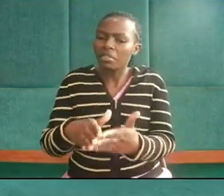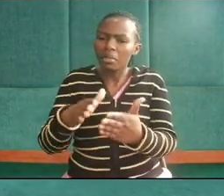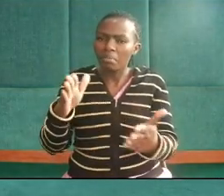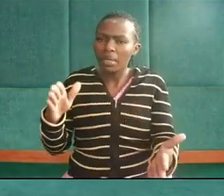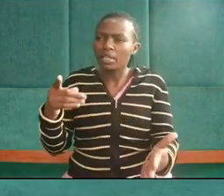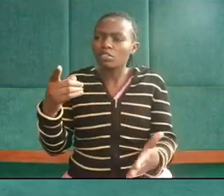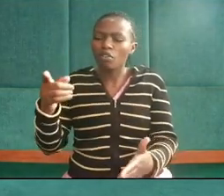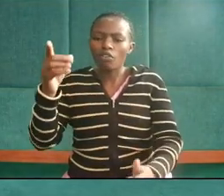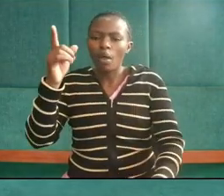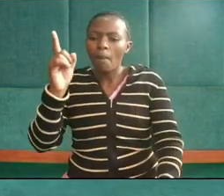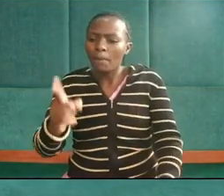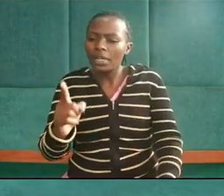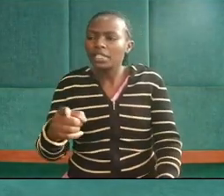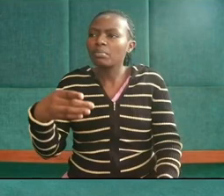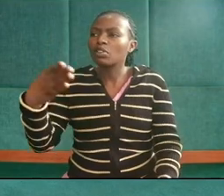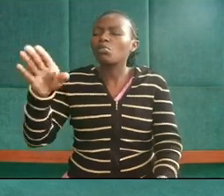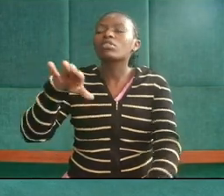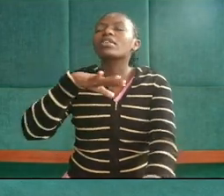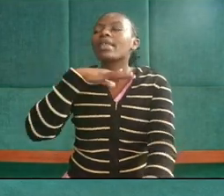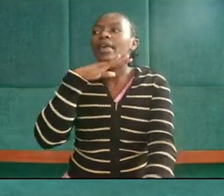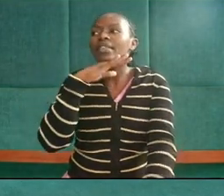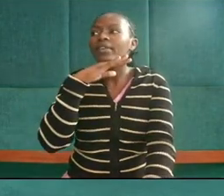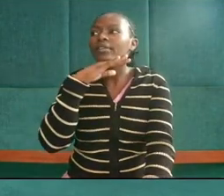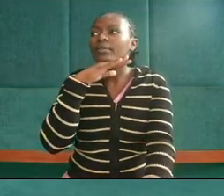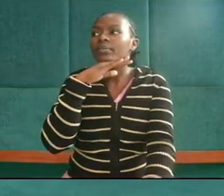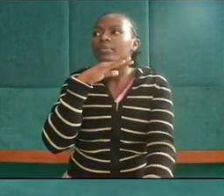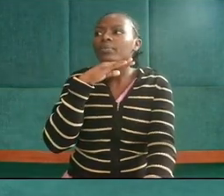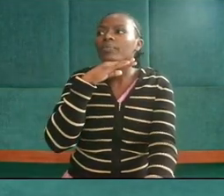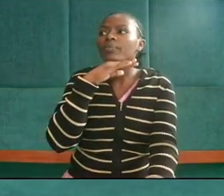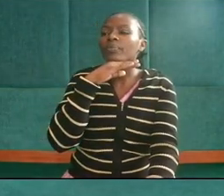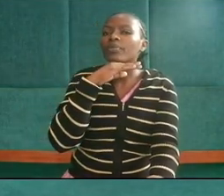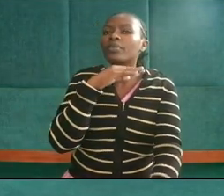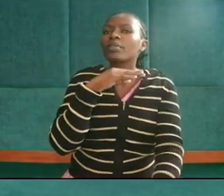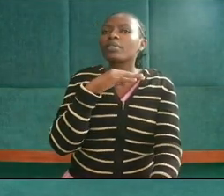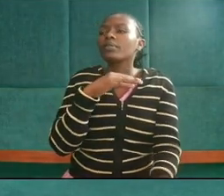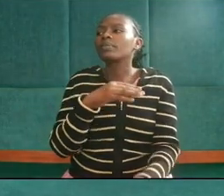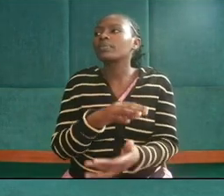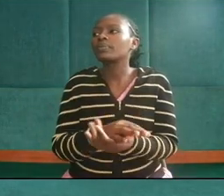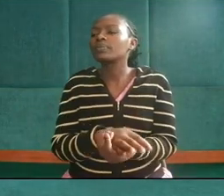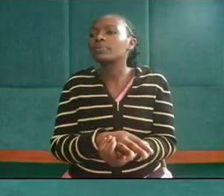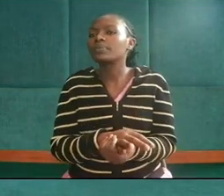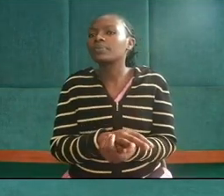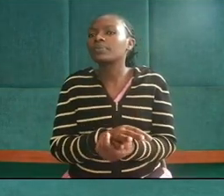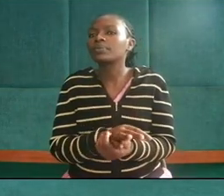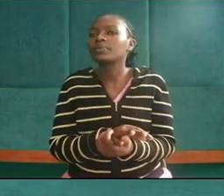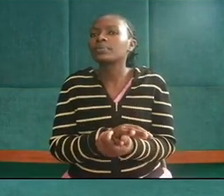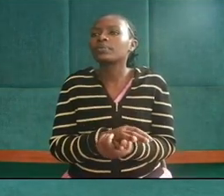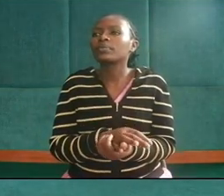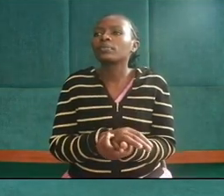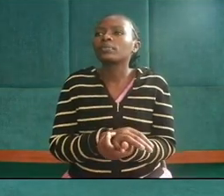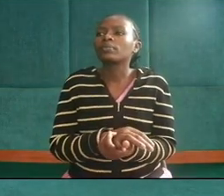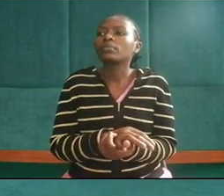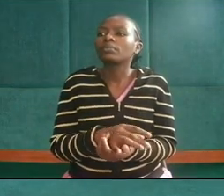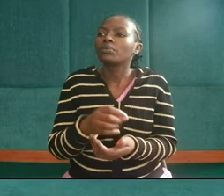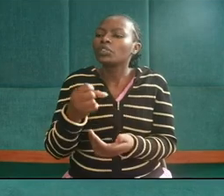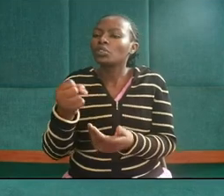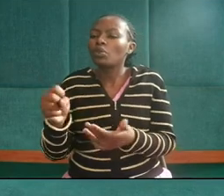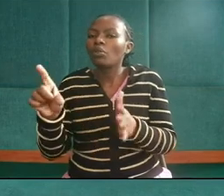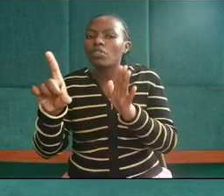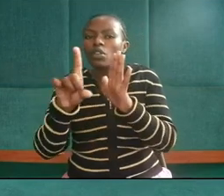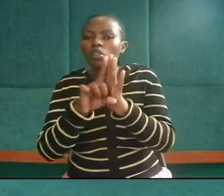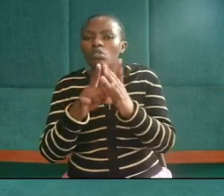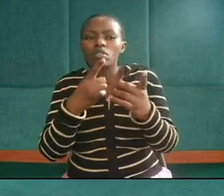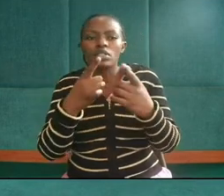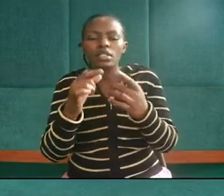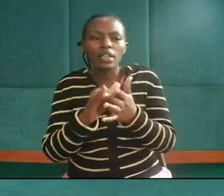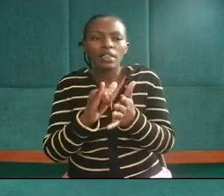what? Die. Okay? The biggest punishment is you die. Okay? So the law says,